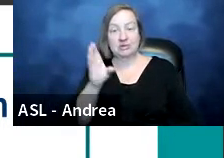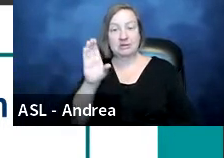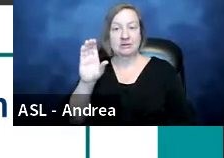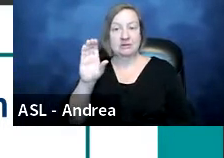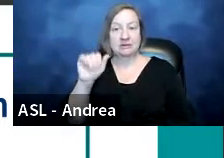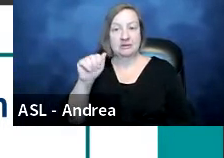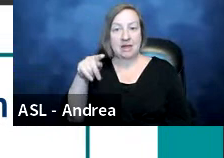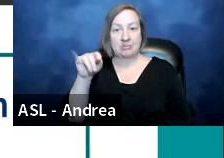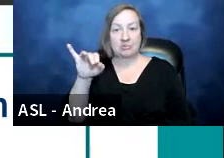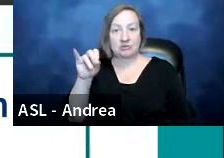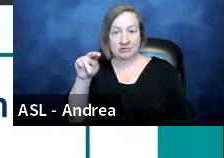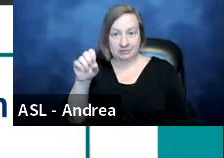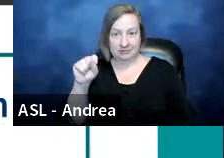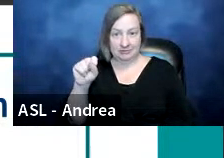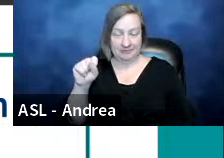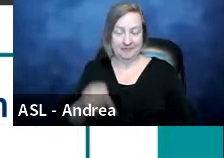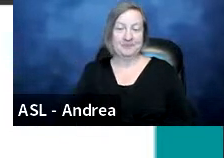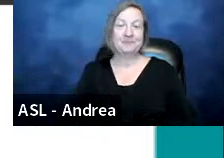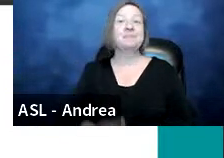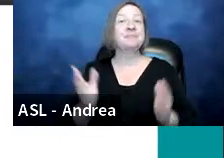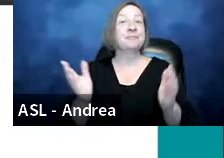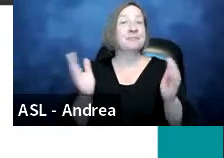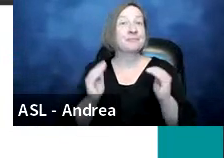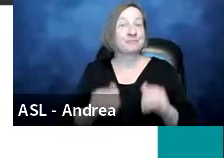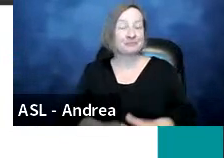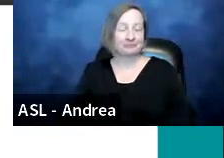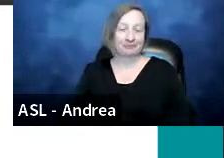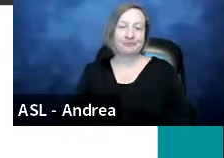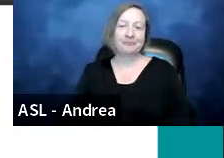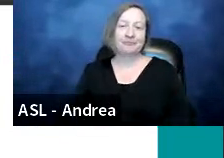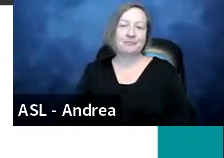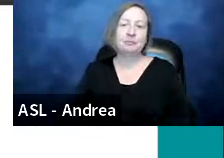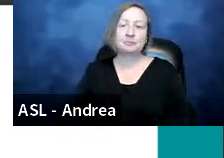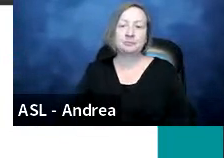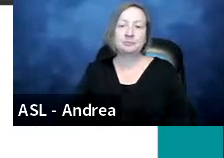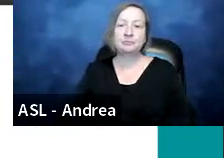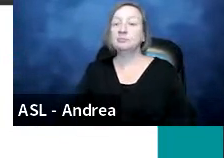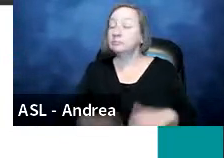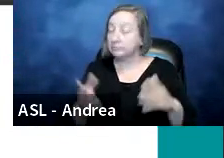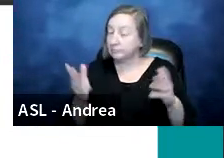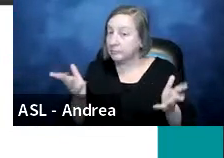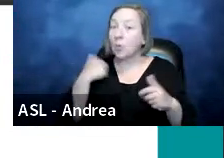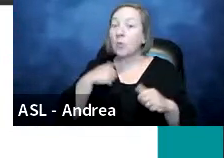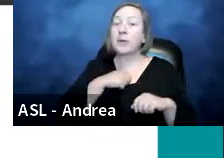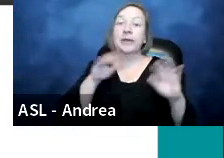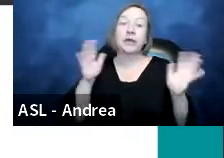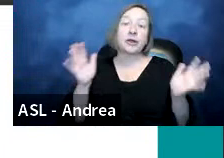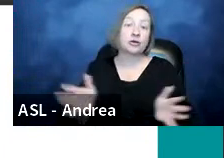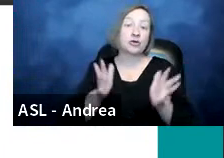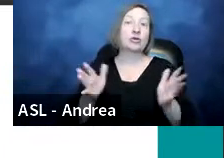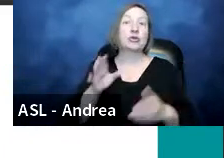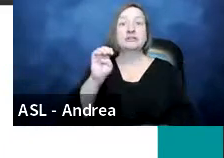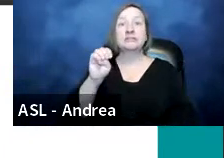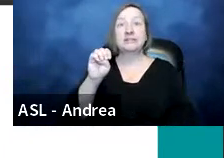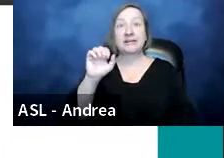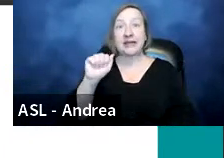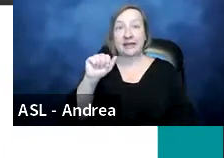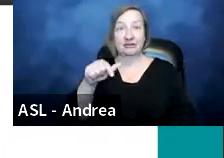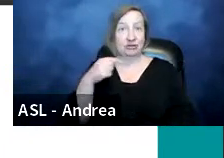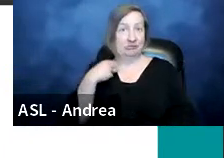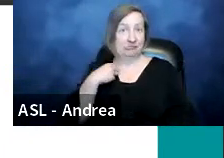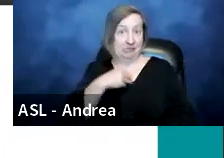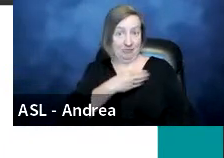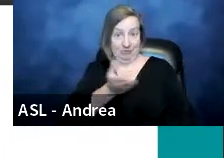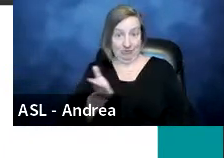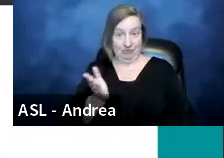ibr.news/captions. Next slide. So we encourage EAG members to turn on your